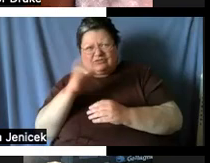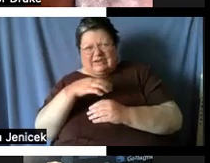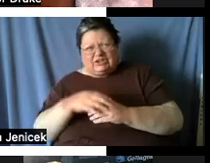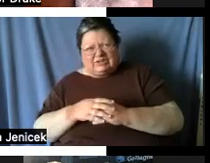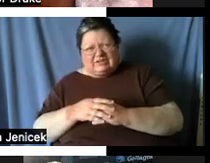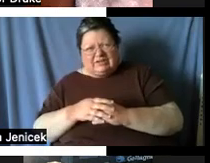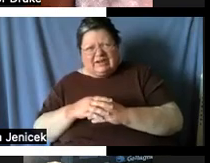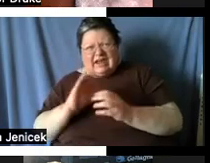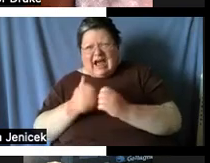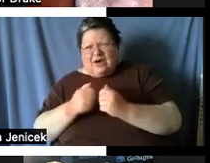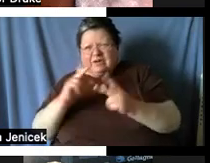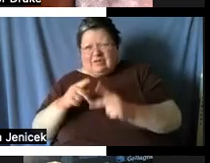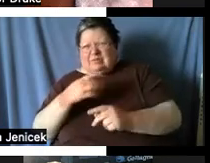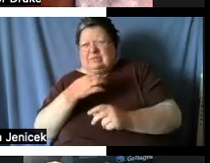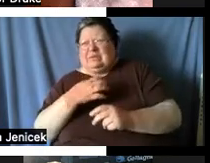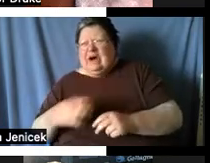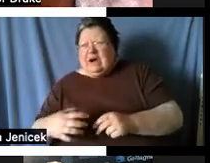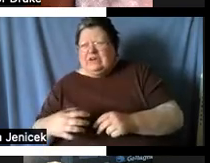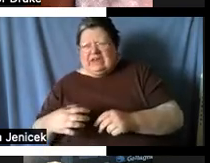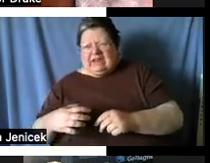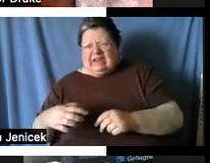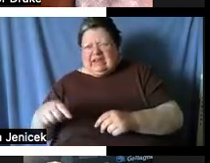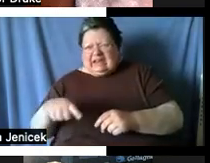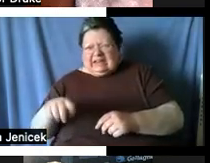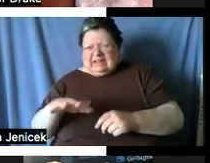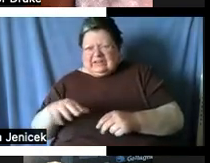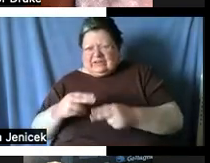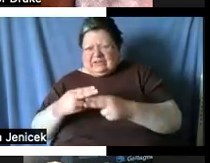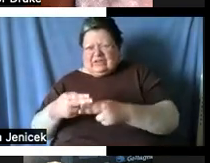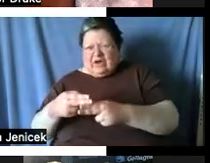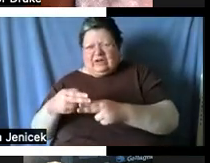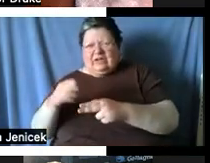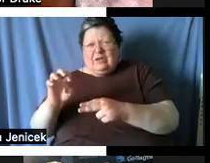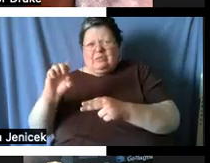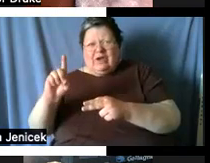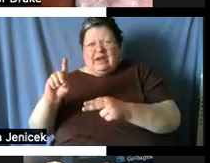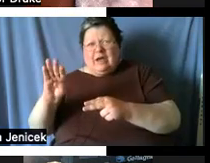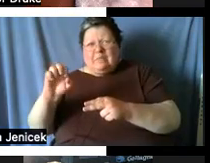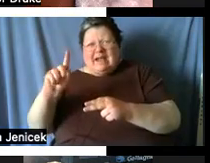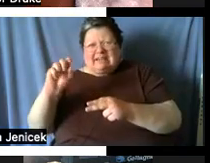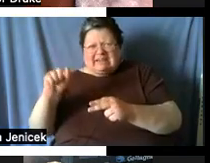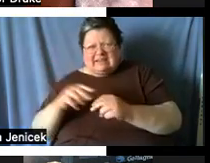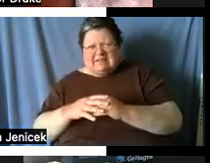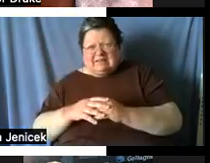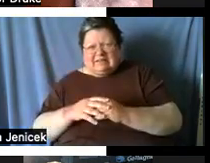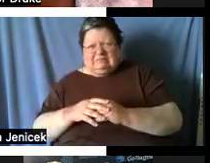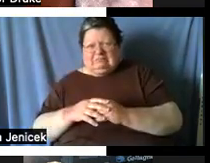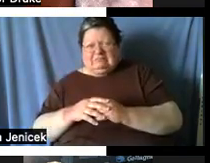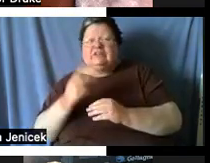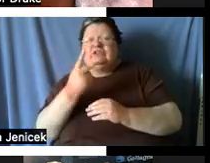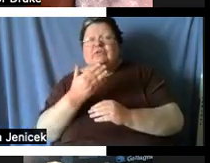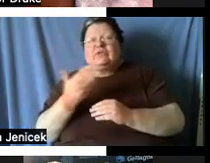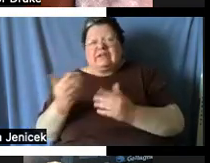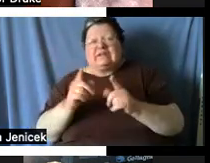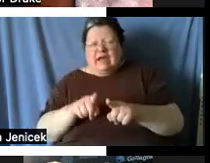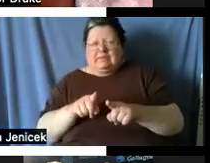could there be famine in an area known as the breadbasket? Okay, well, there were two things going